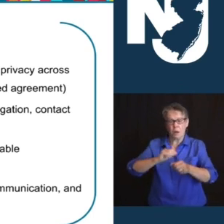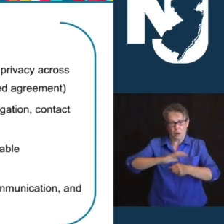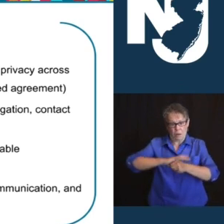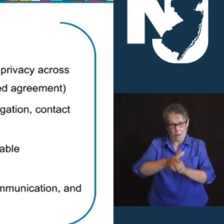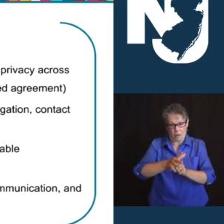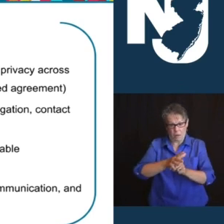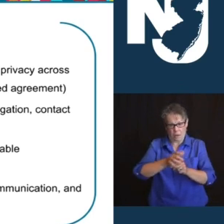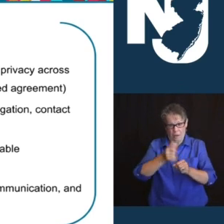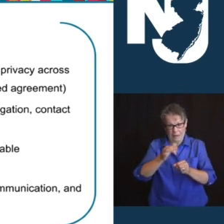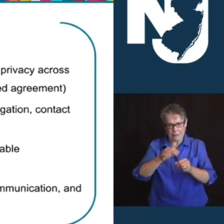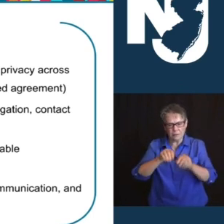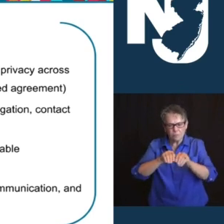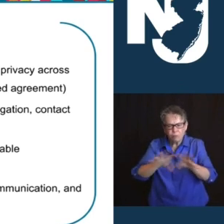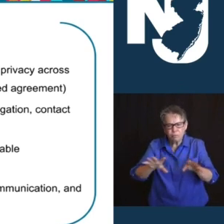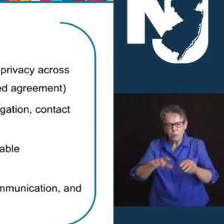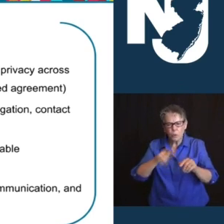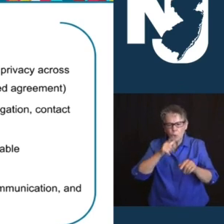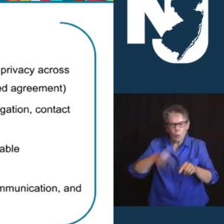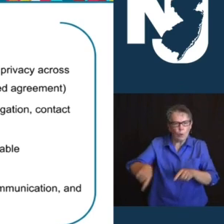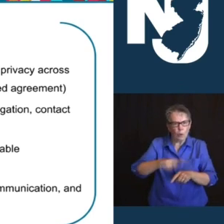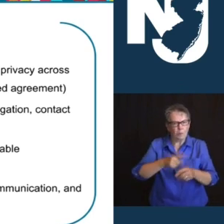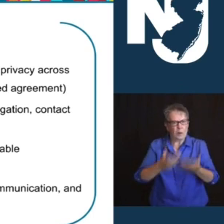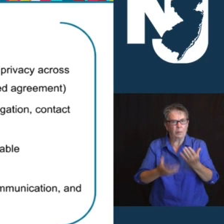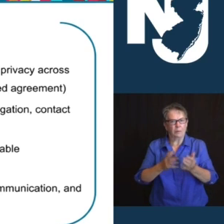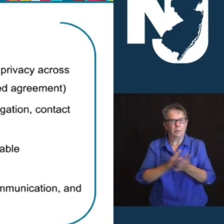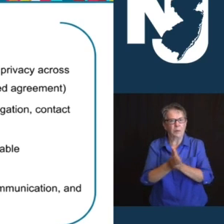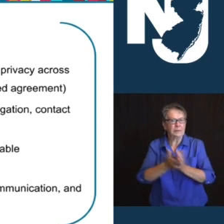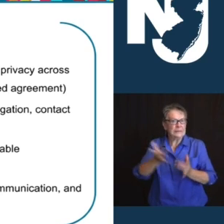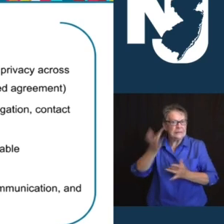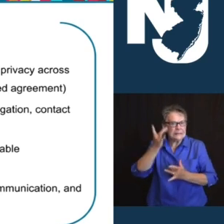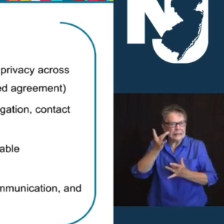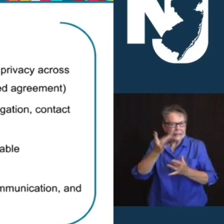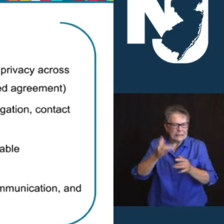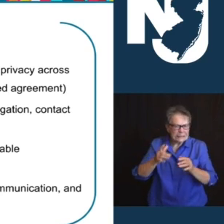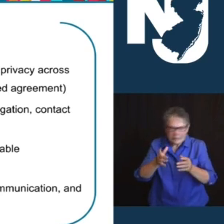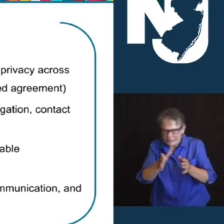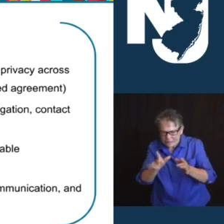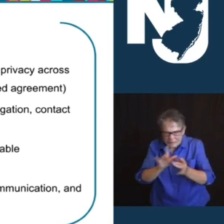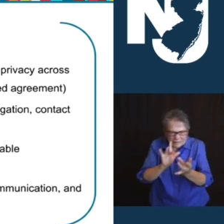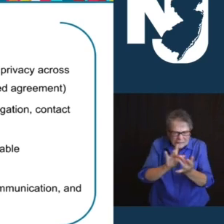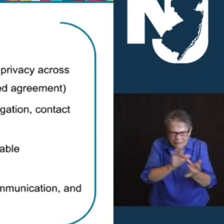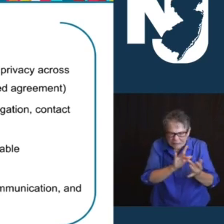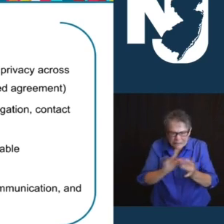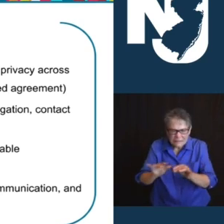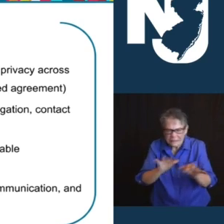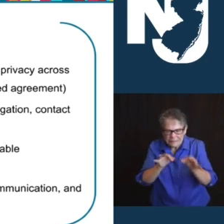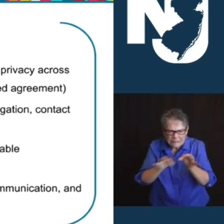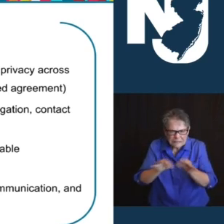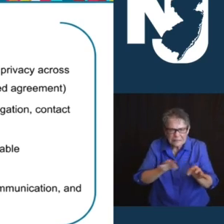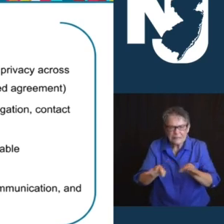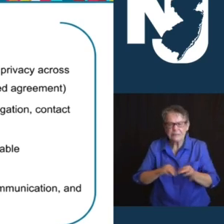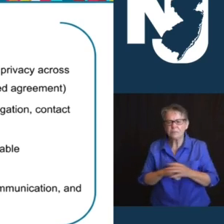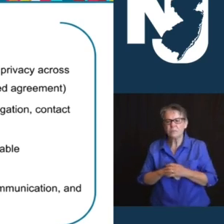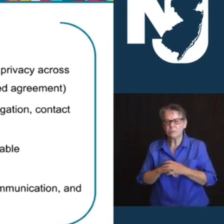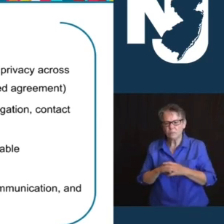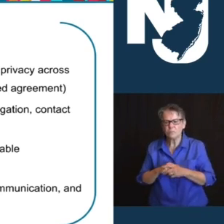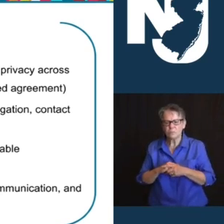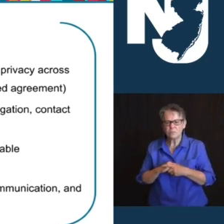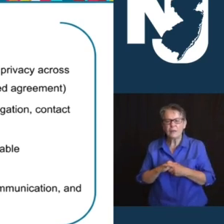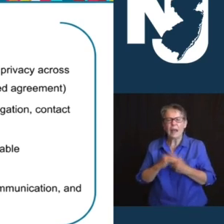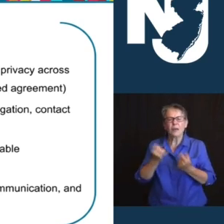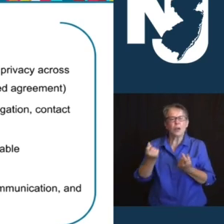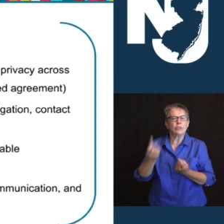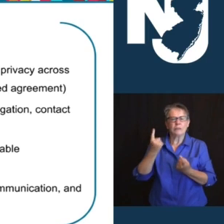developed using the principles of epidemiology, of course, but linked with health equity and social justice,